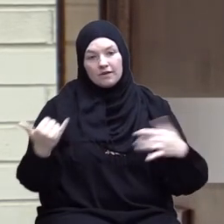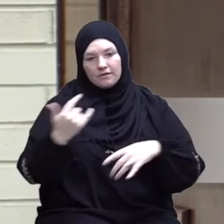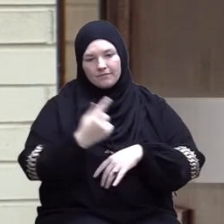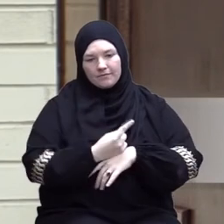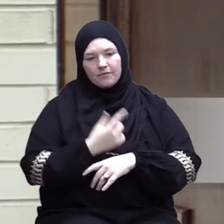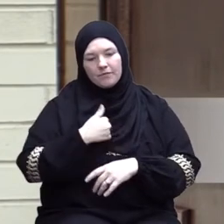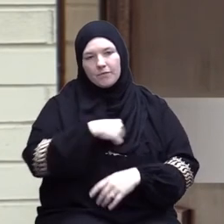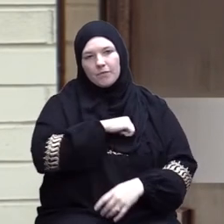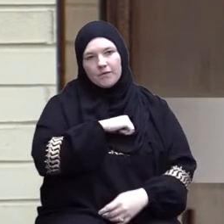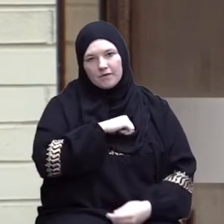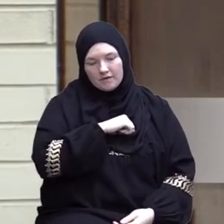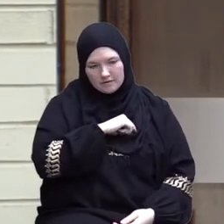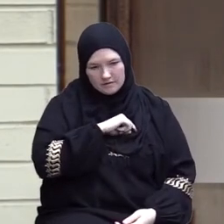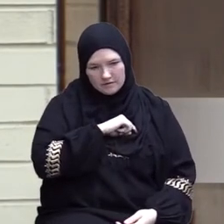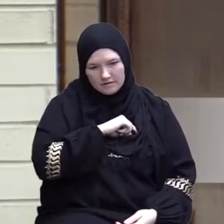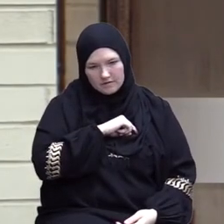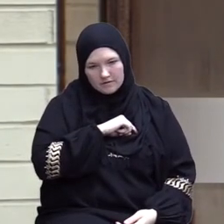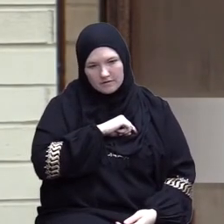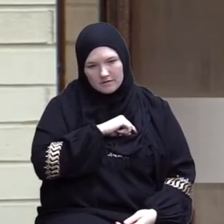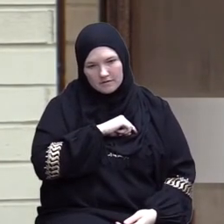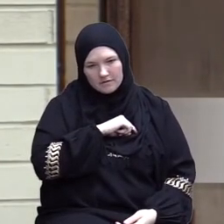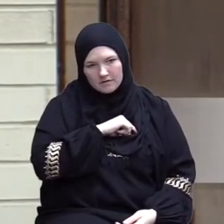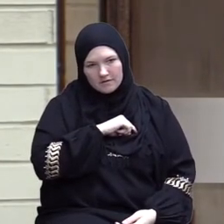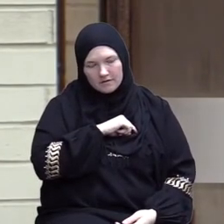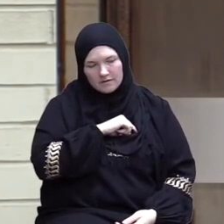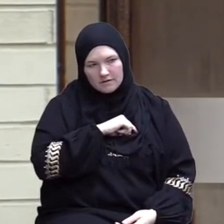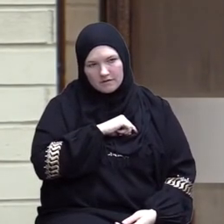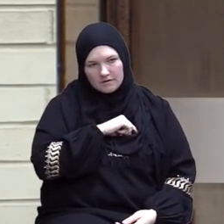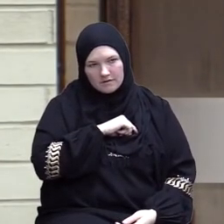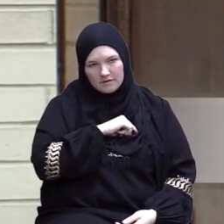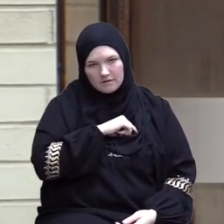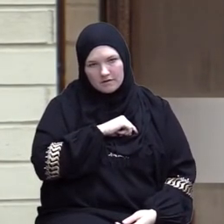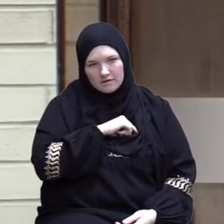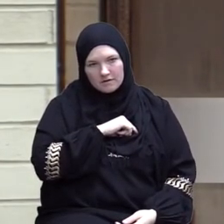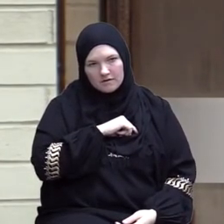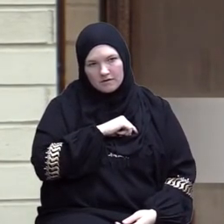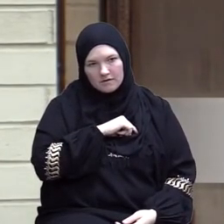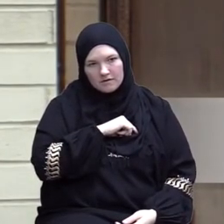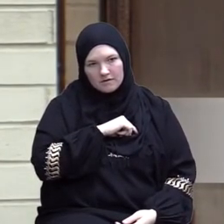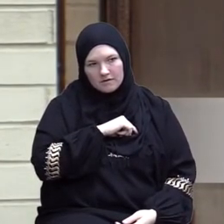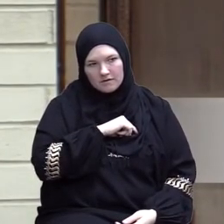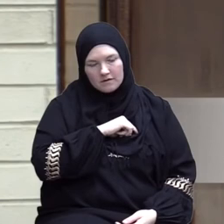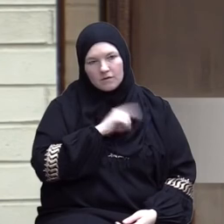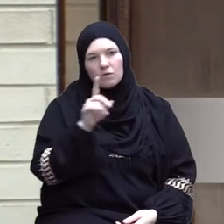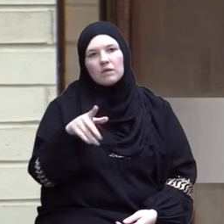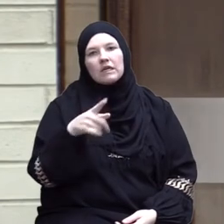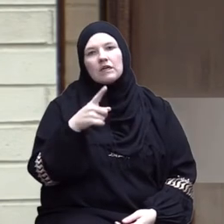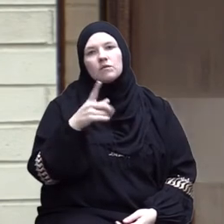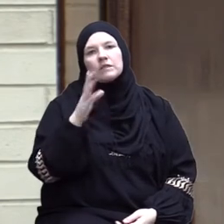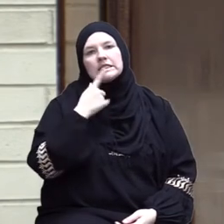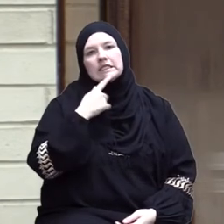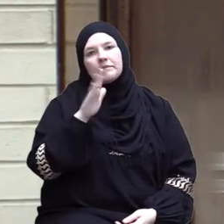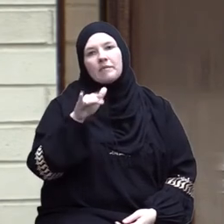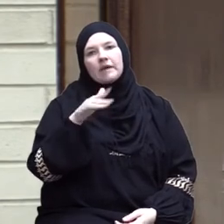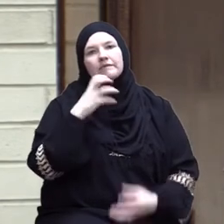Today we are giving a farewell to a very dear